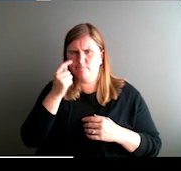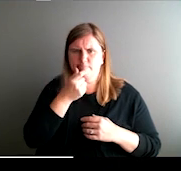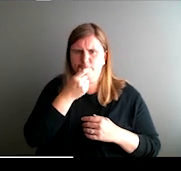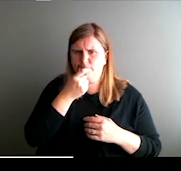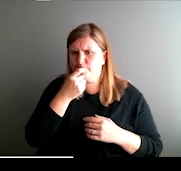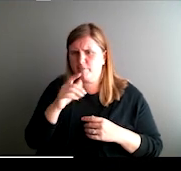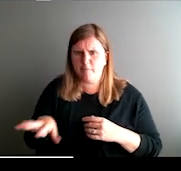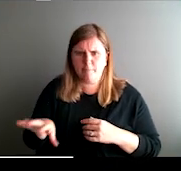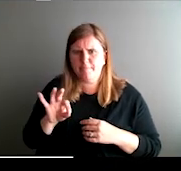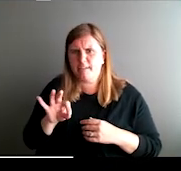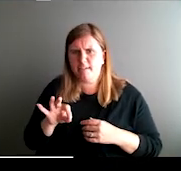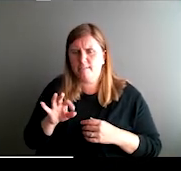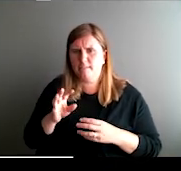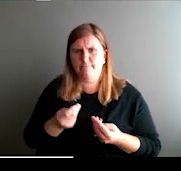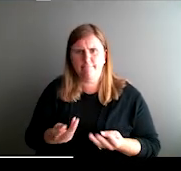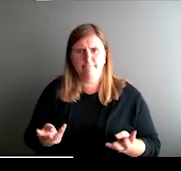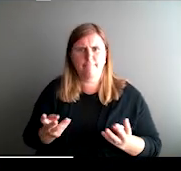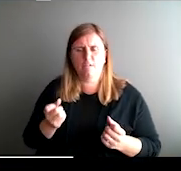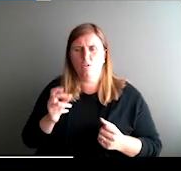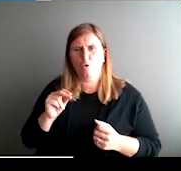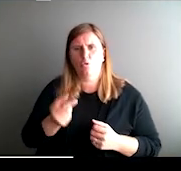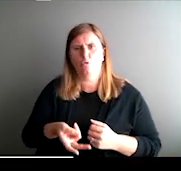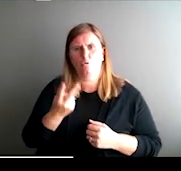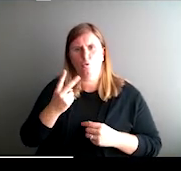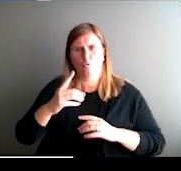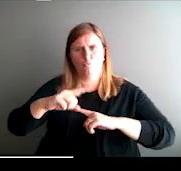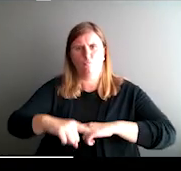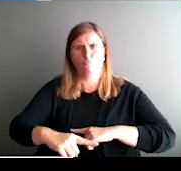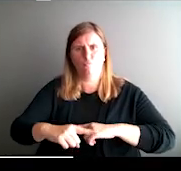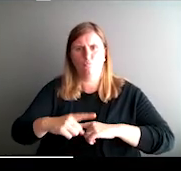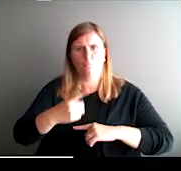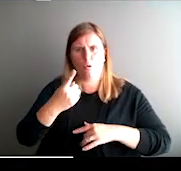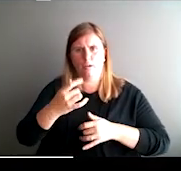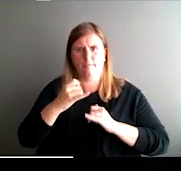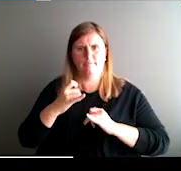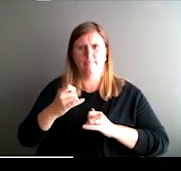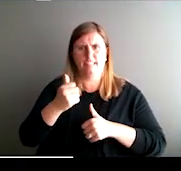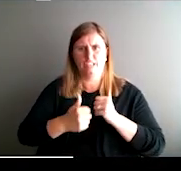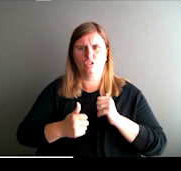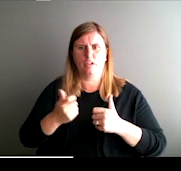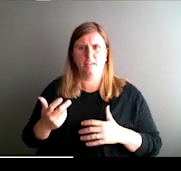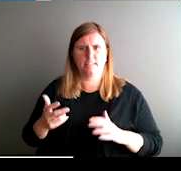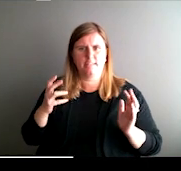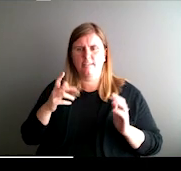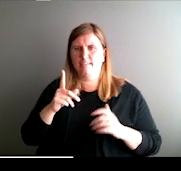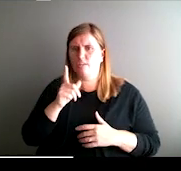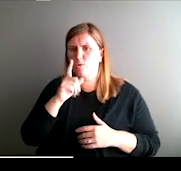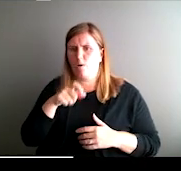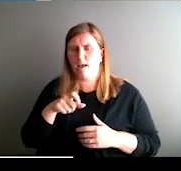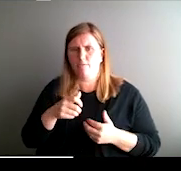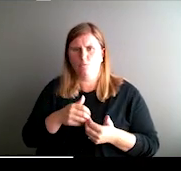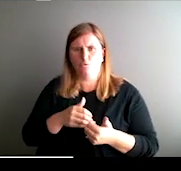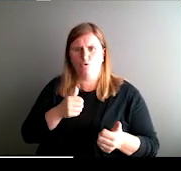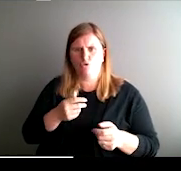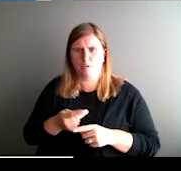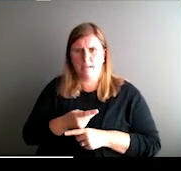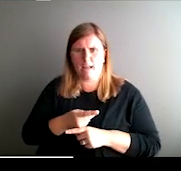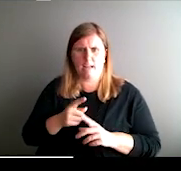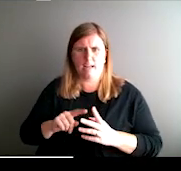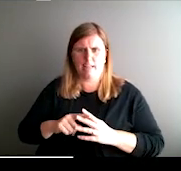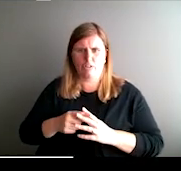field. You want two identical objects, one for you, one for the student, and that's that. They don't need to discriminate it